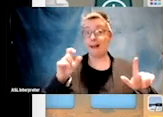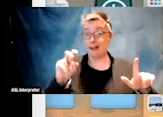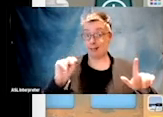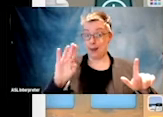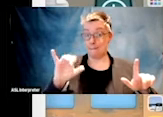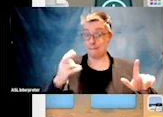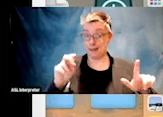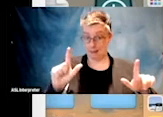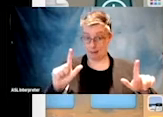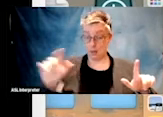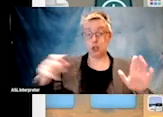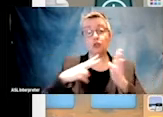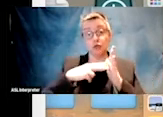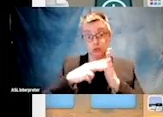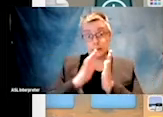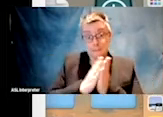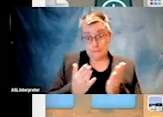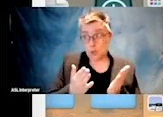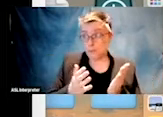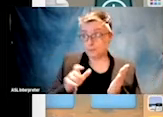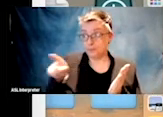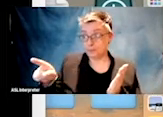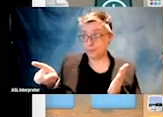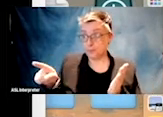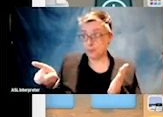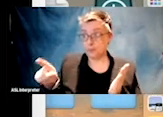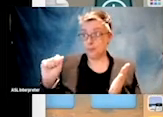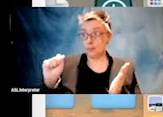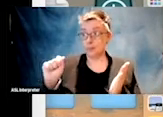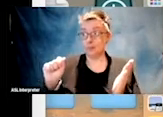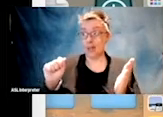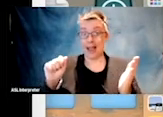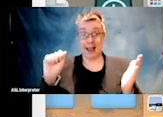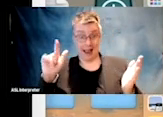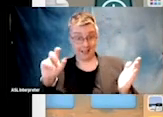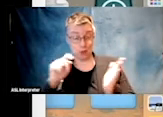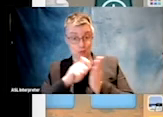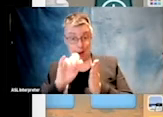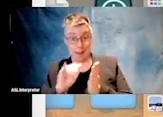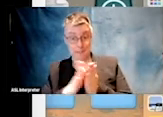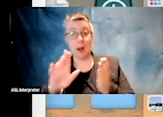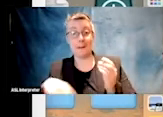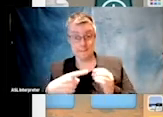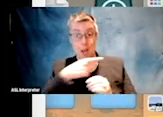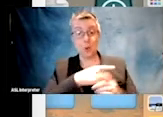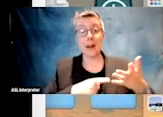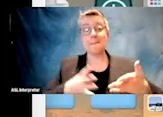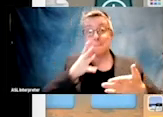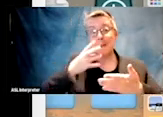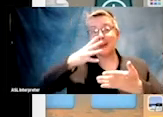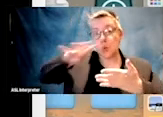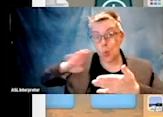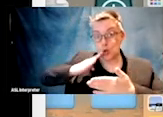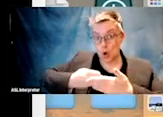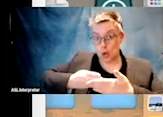the book that Alice, Alison is writing about her. And she's ignoring her daughter. Um,